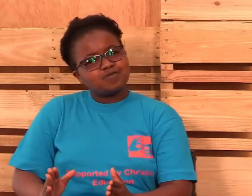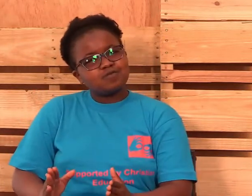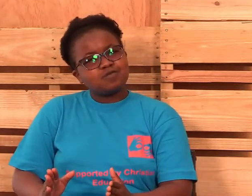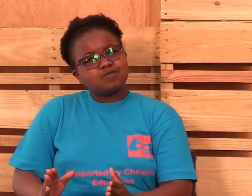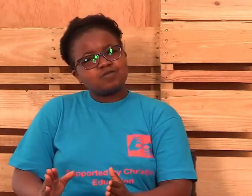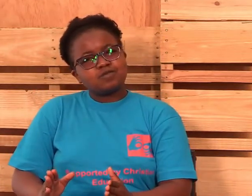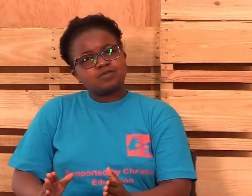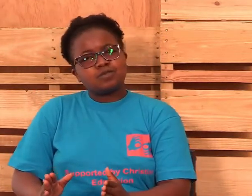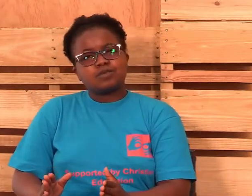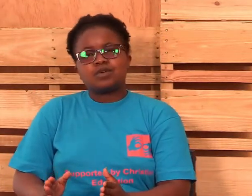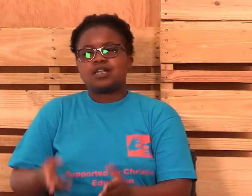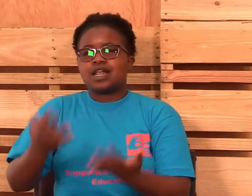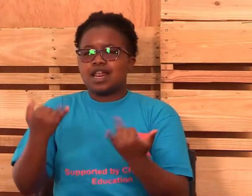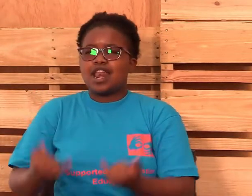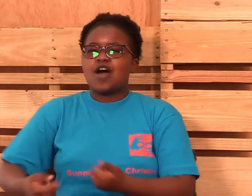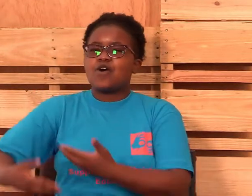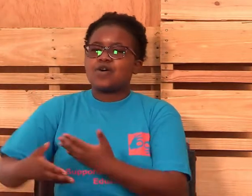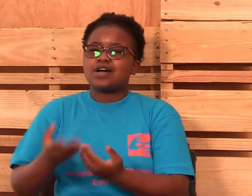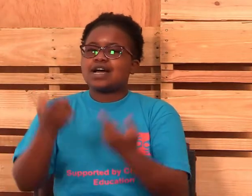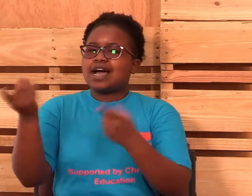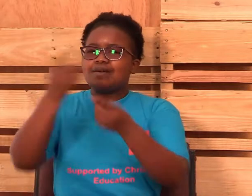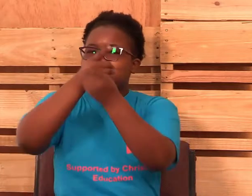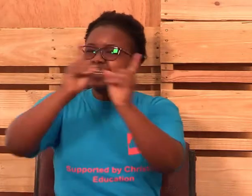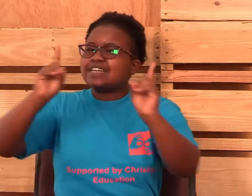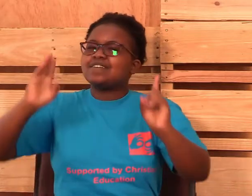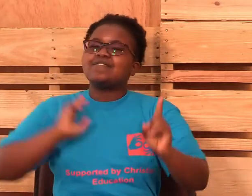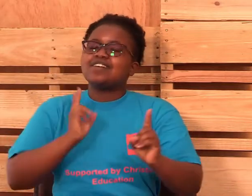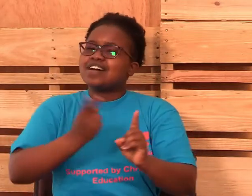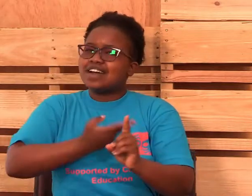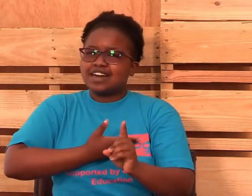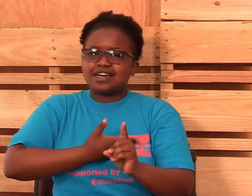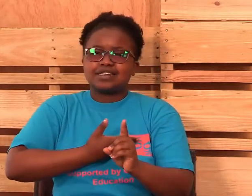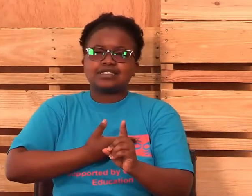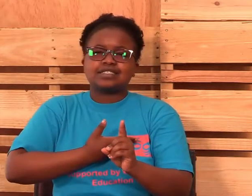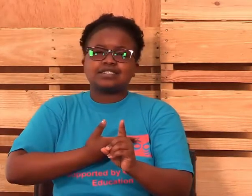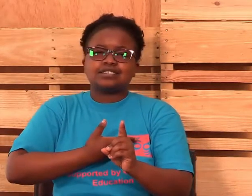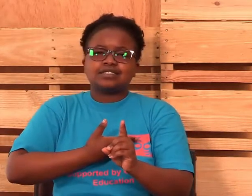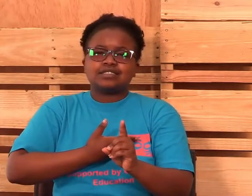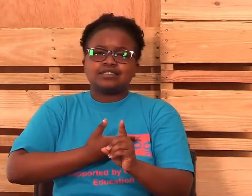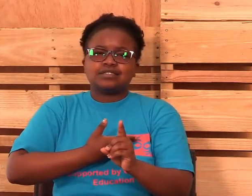delivered will soon deliver you.